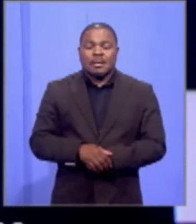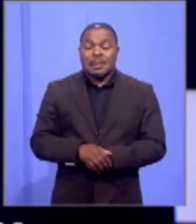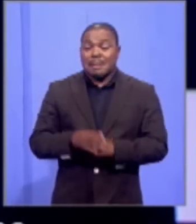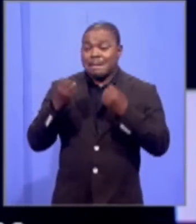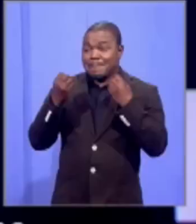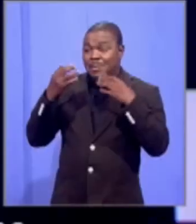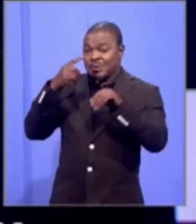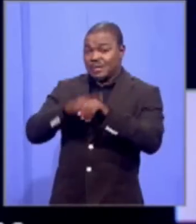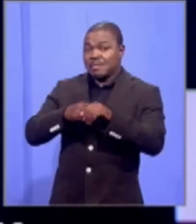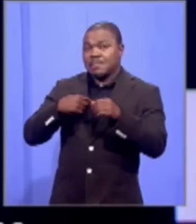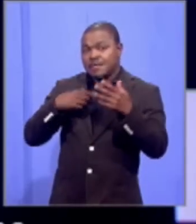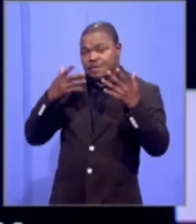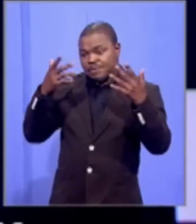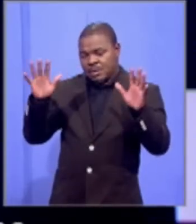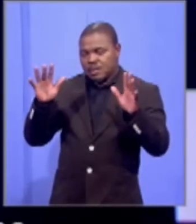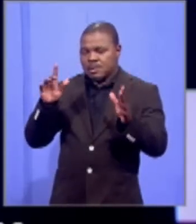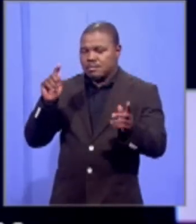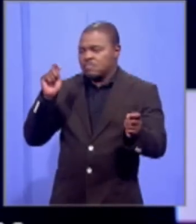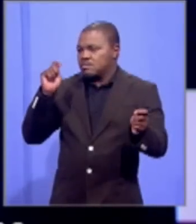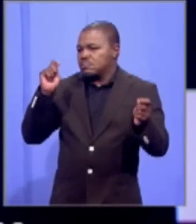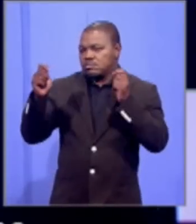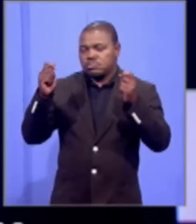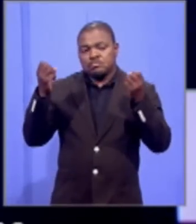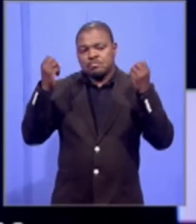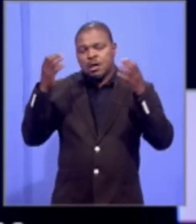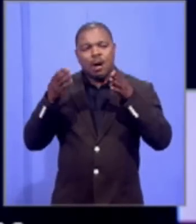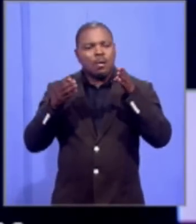ngata setse re ntse di-changes tse ngata haholo